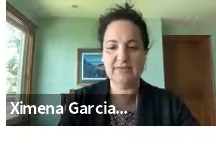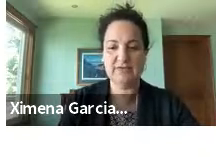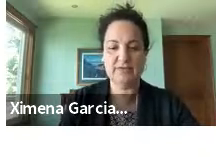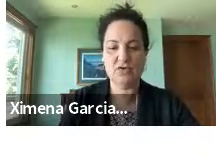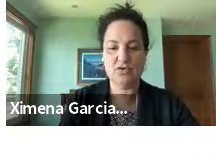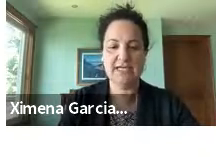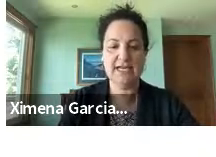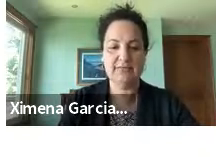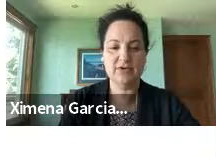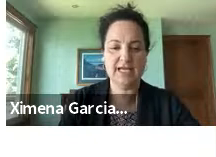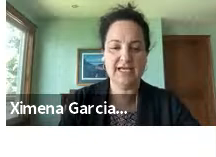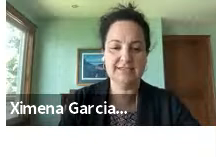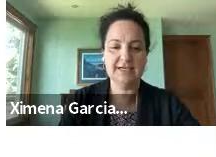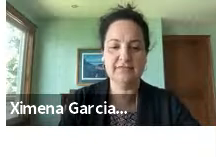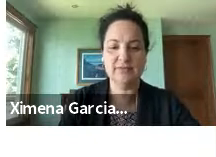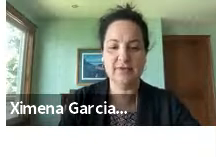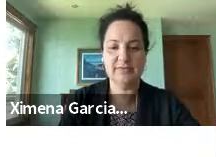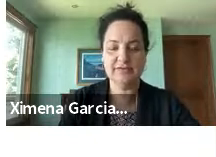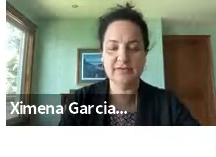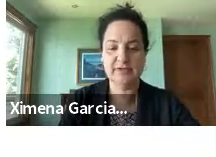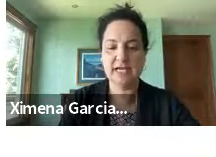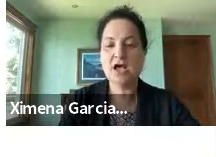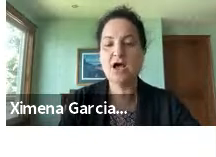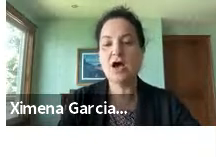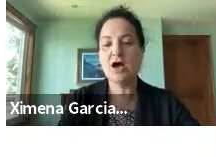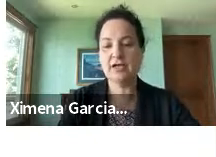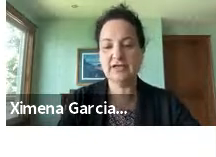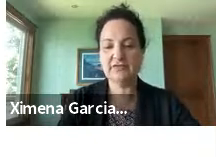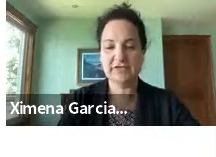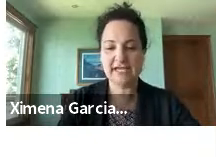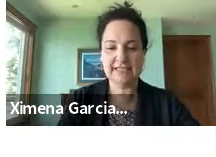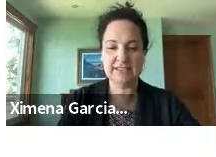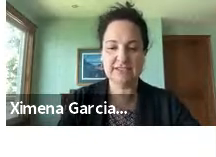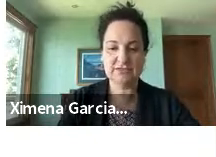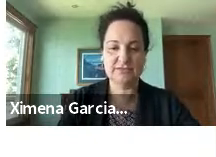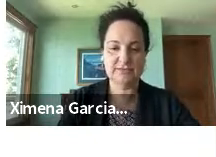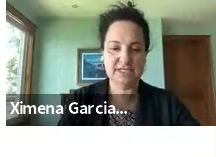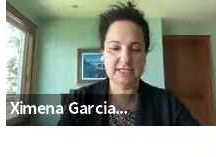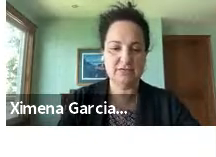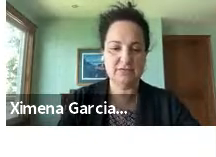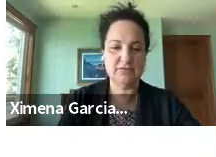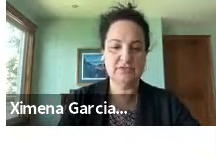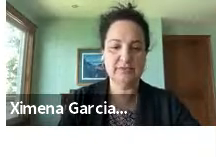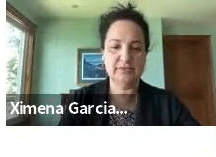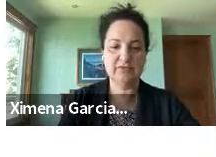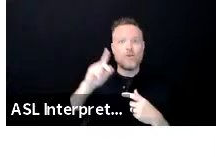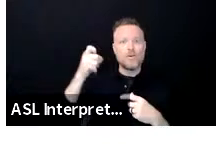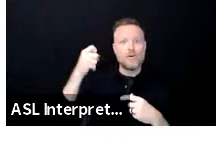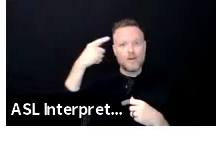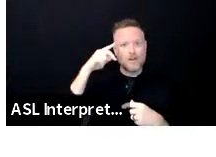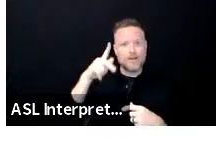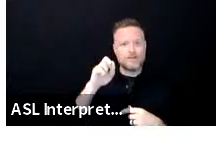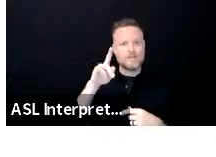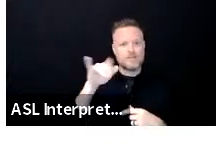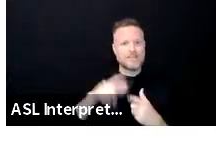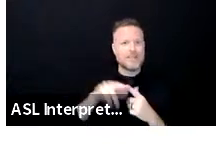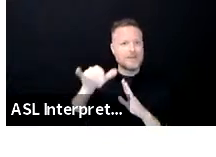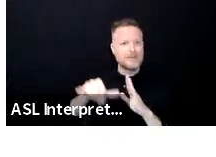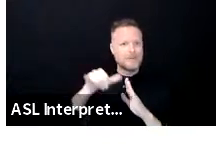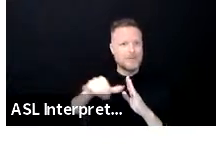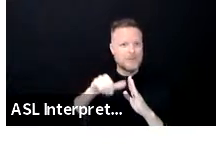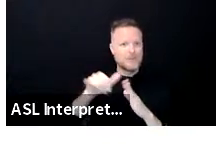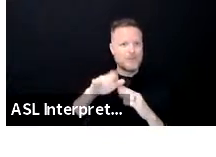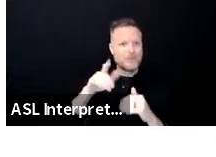Our meeting is being recorded and broadcast live for public viewing on Governor Kelly's YouTube channel, which we provided public notice